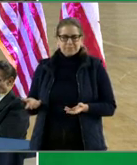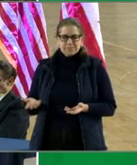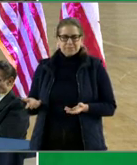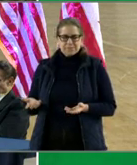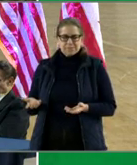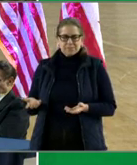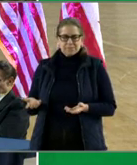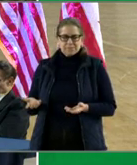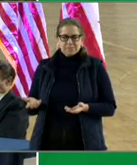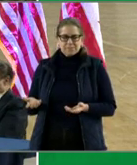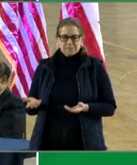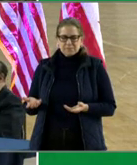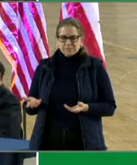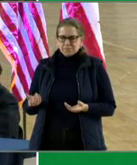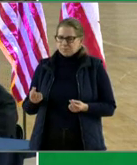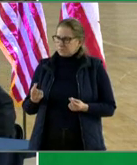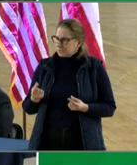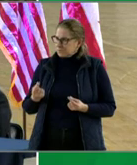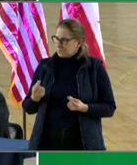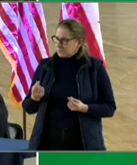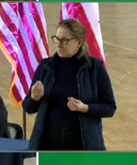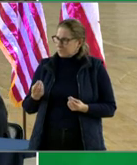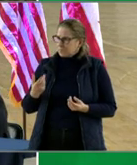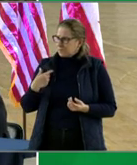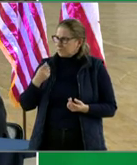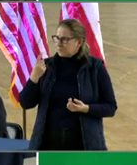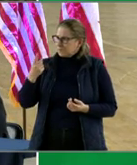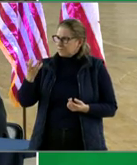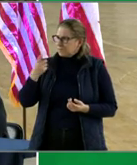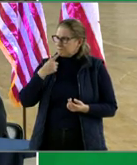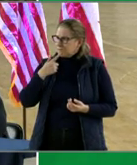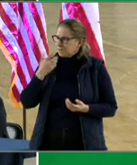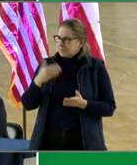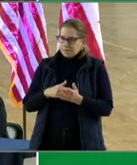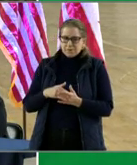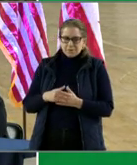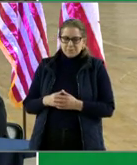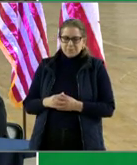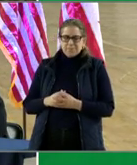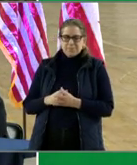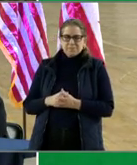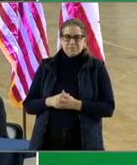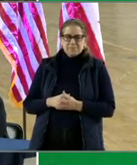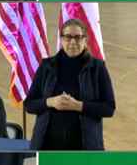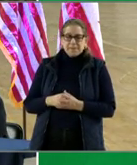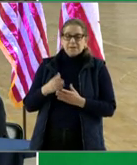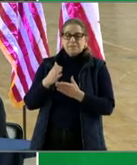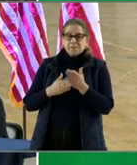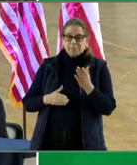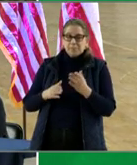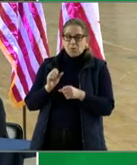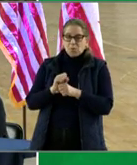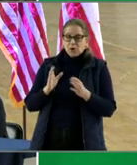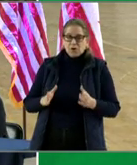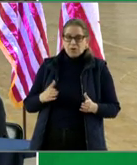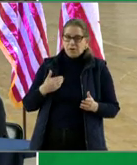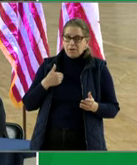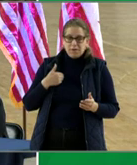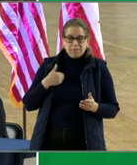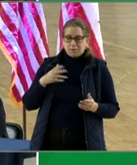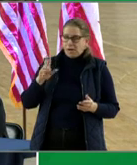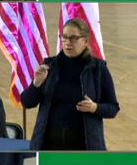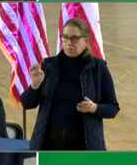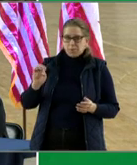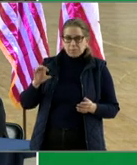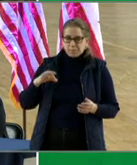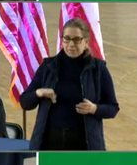me that question again. Sure. What would you say to workers who have been excluded from unemployment benefits because they don't